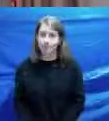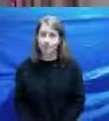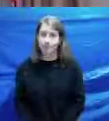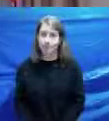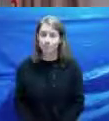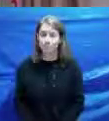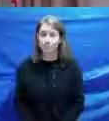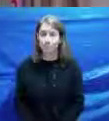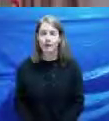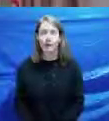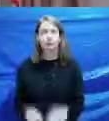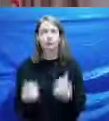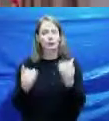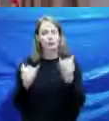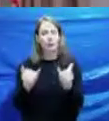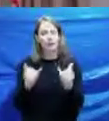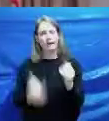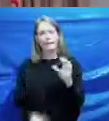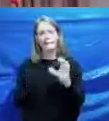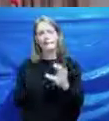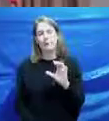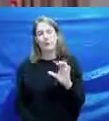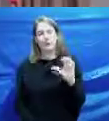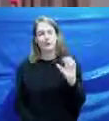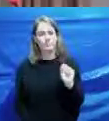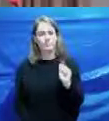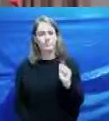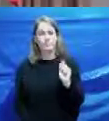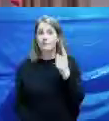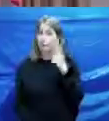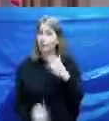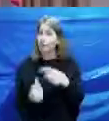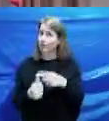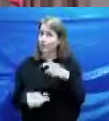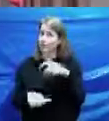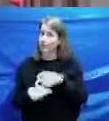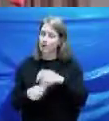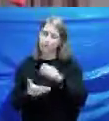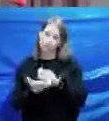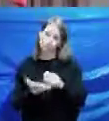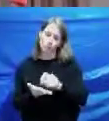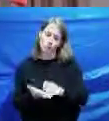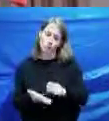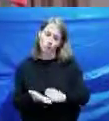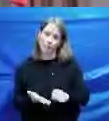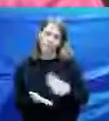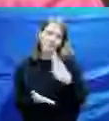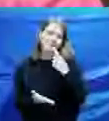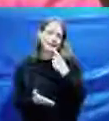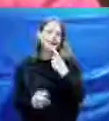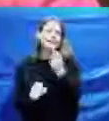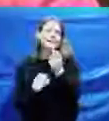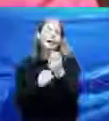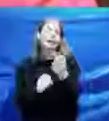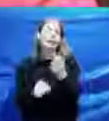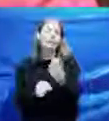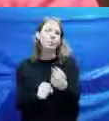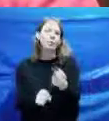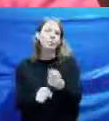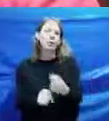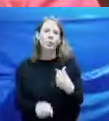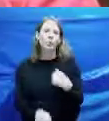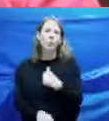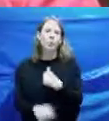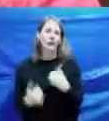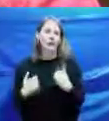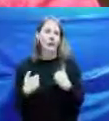what these standards now include for a first time in most states is that every year there is kind of this staircase